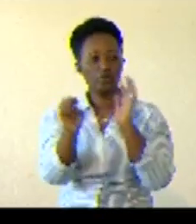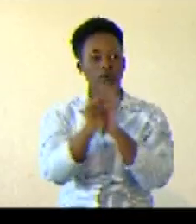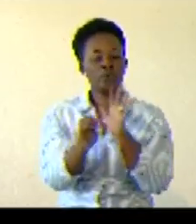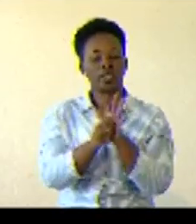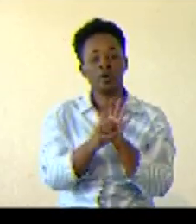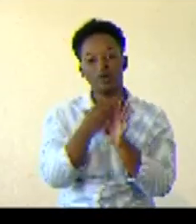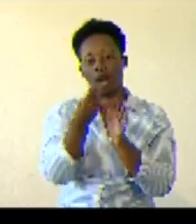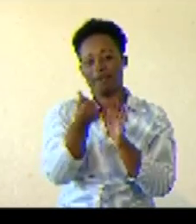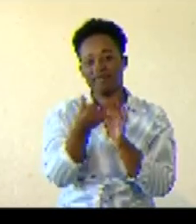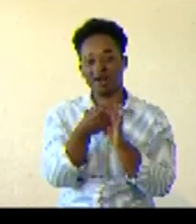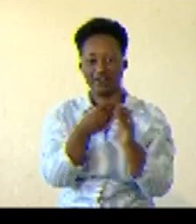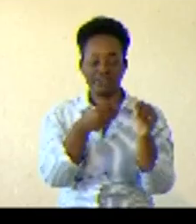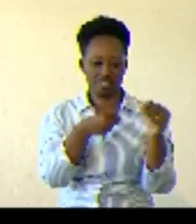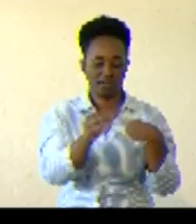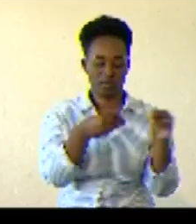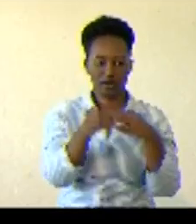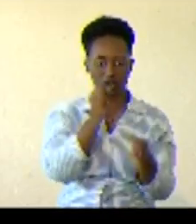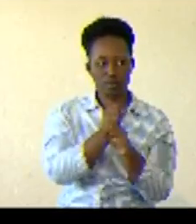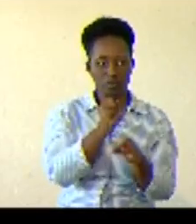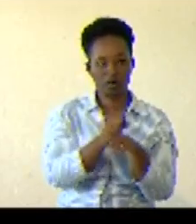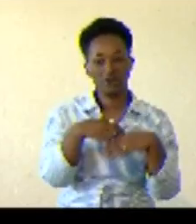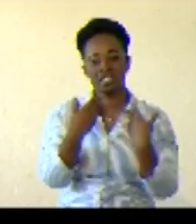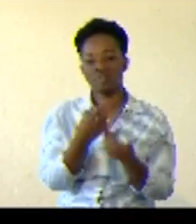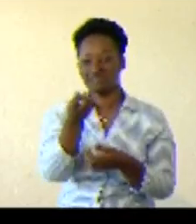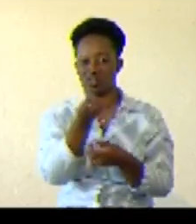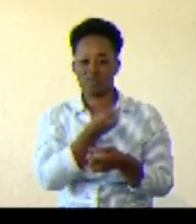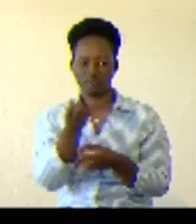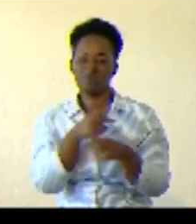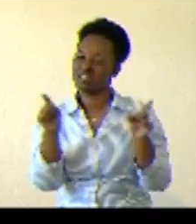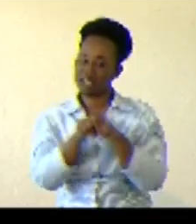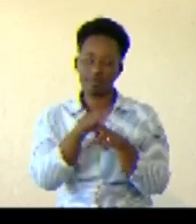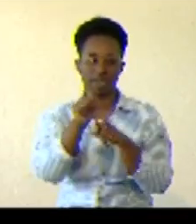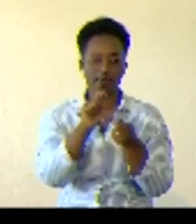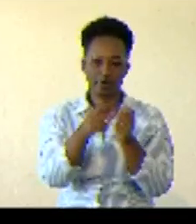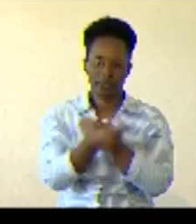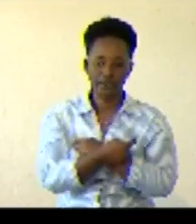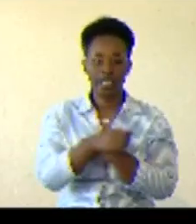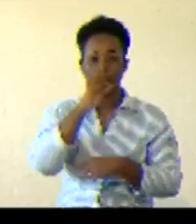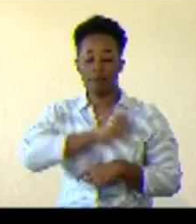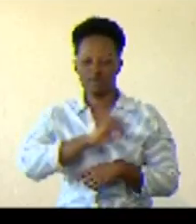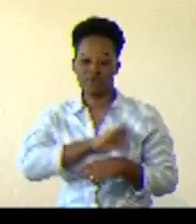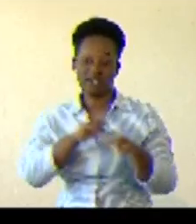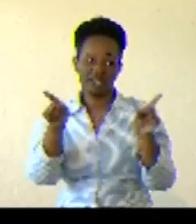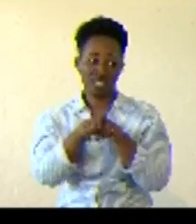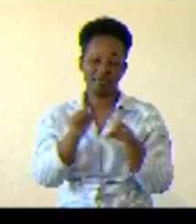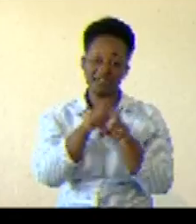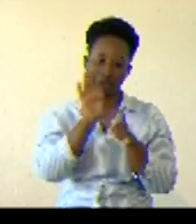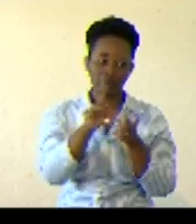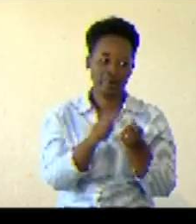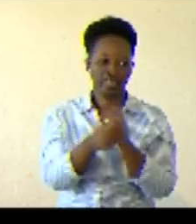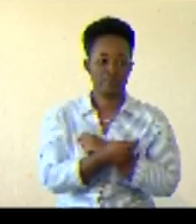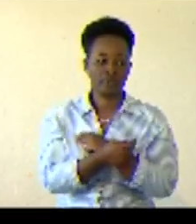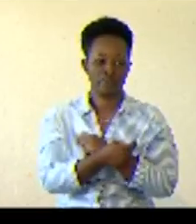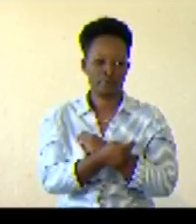raw materials. The transport costs may also change. The salaries of workers may also change